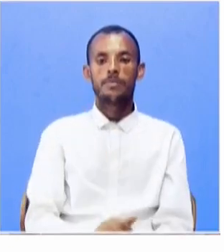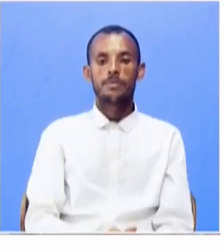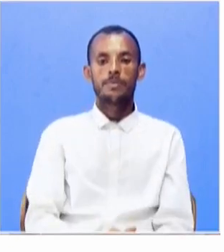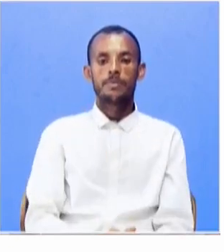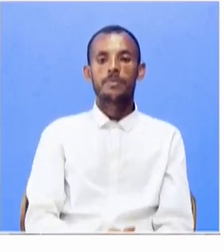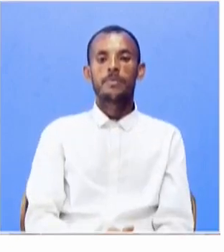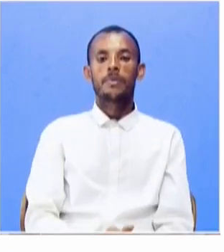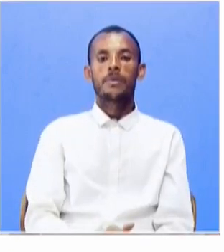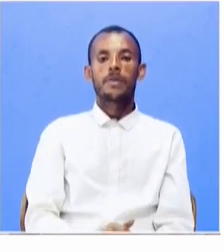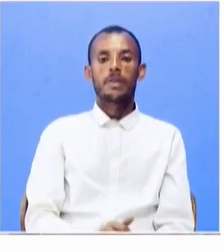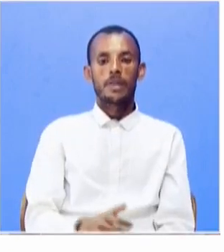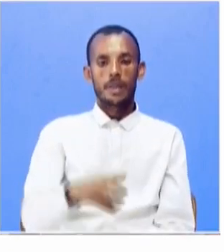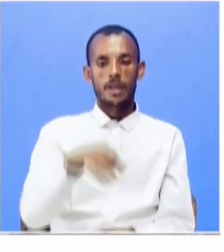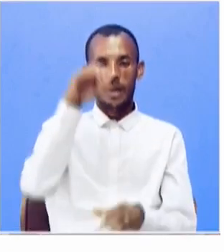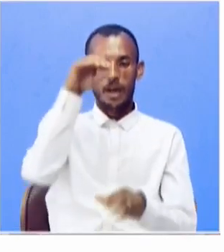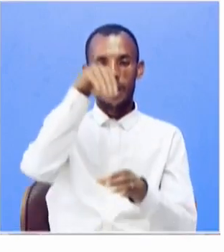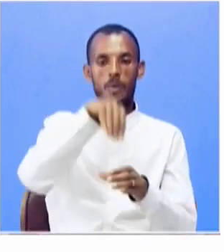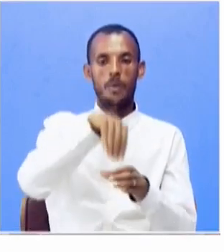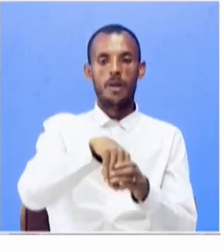including